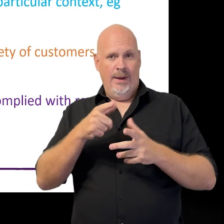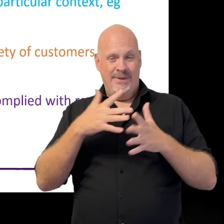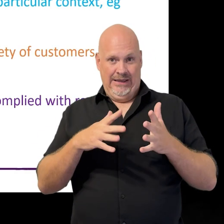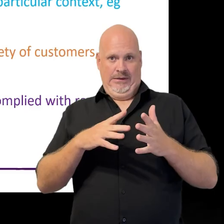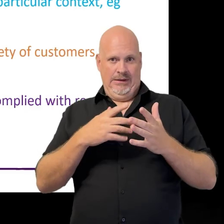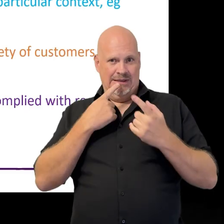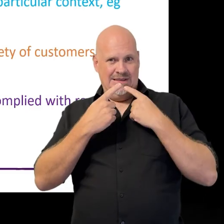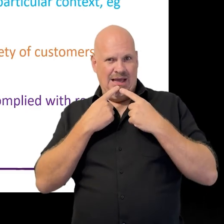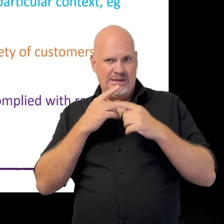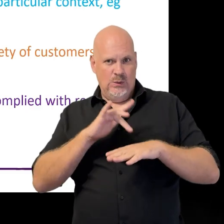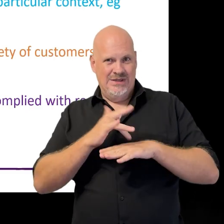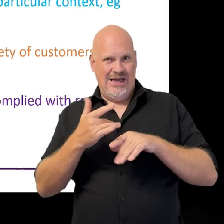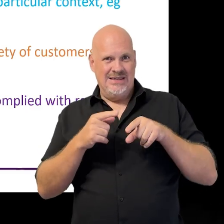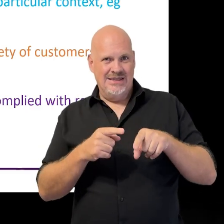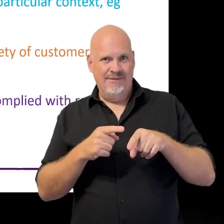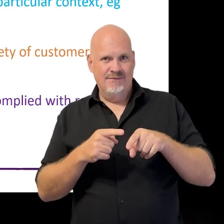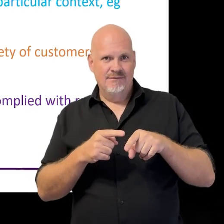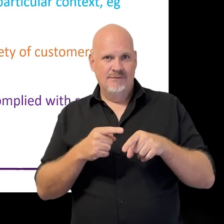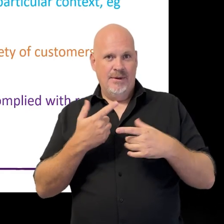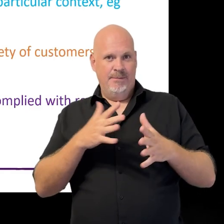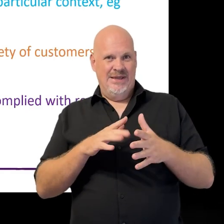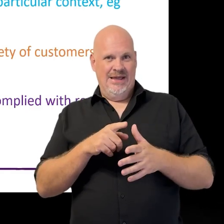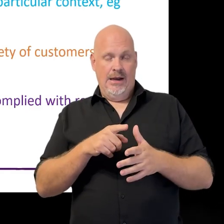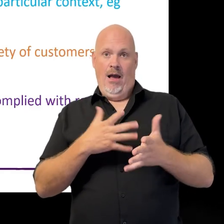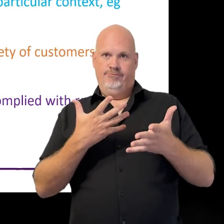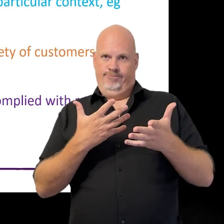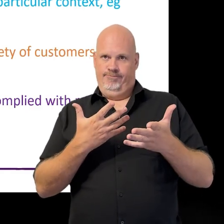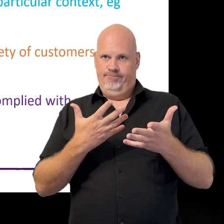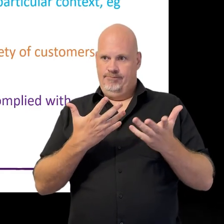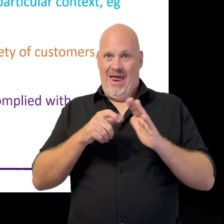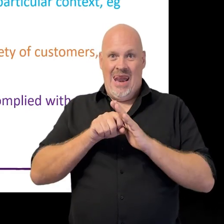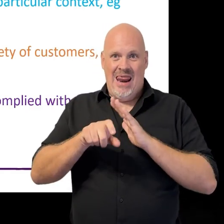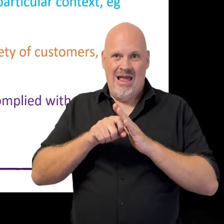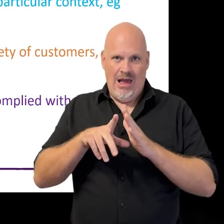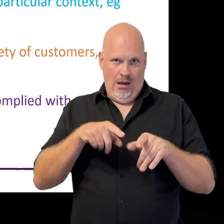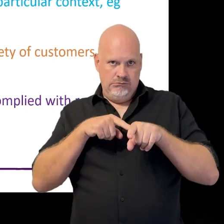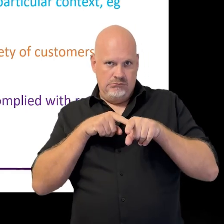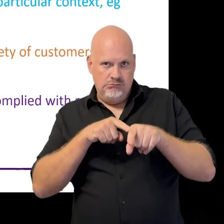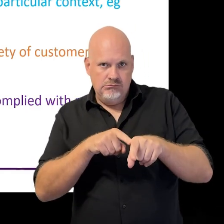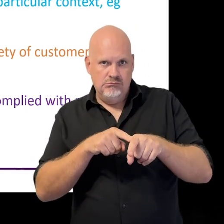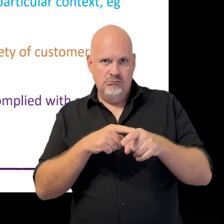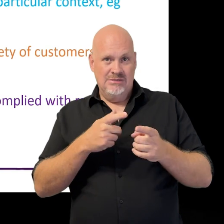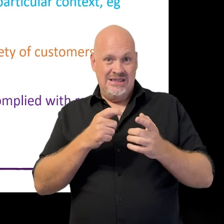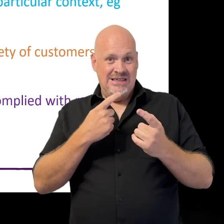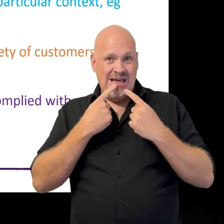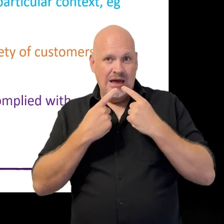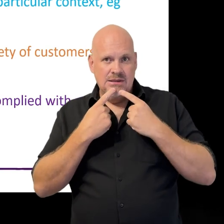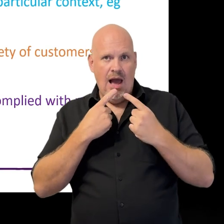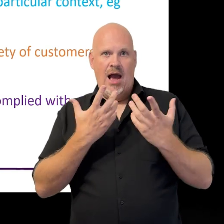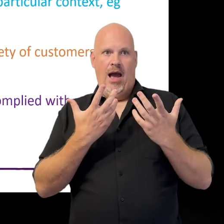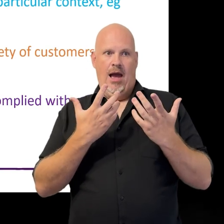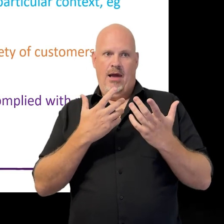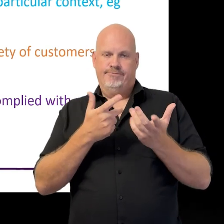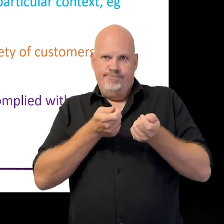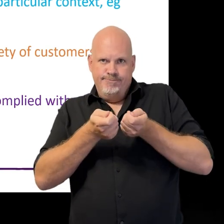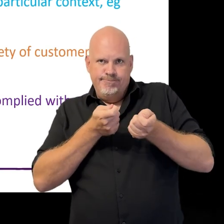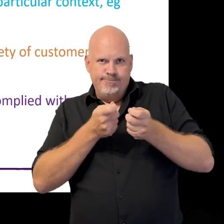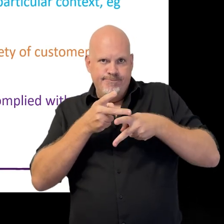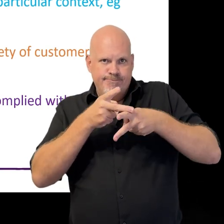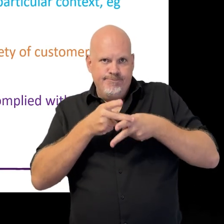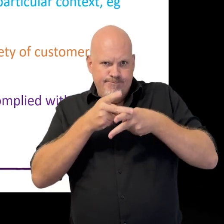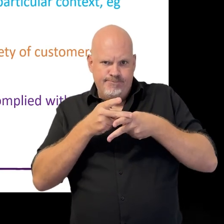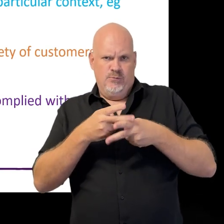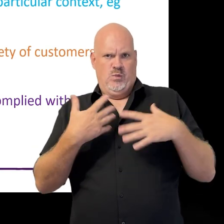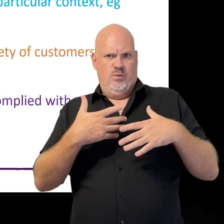can use equalities law. You can also use health and safety law because that's around ethics as well.